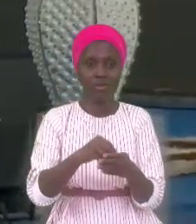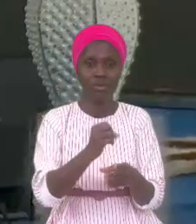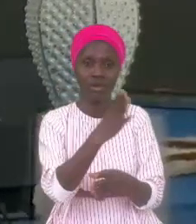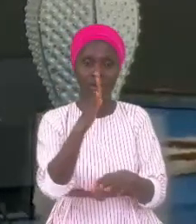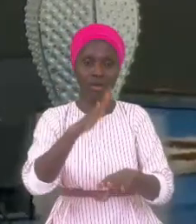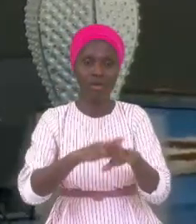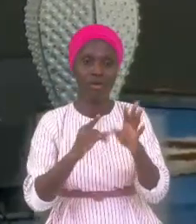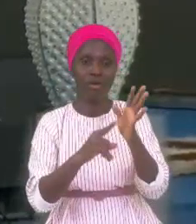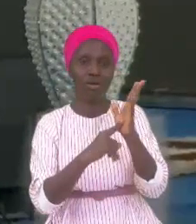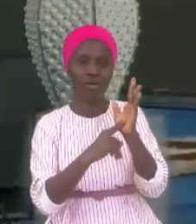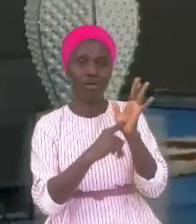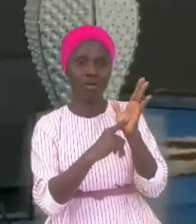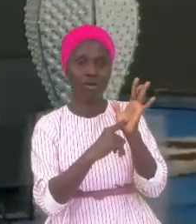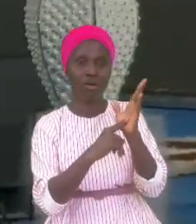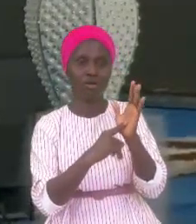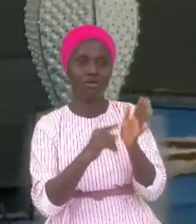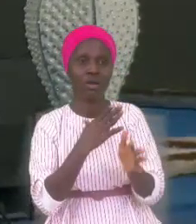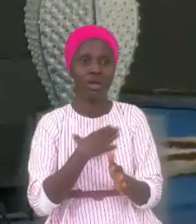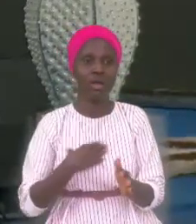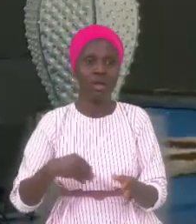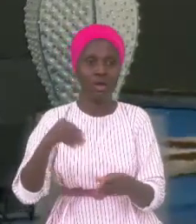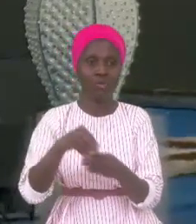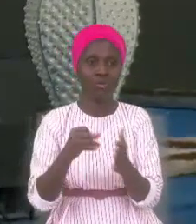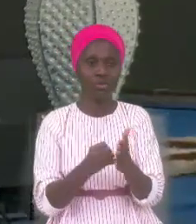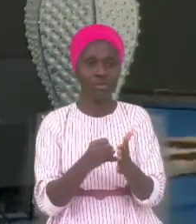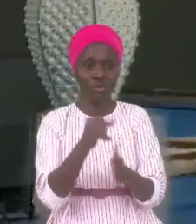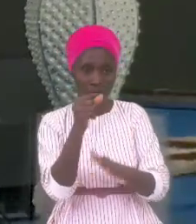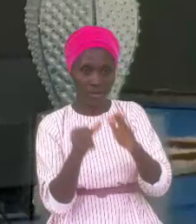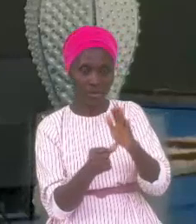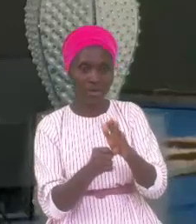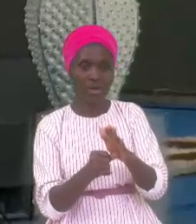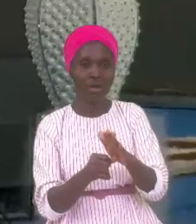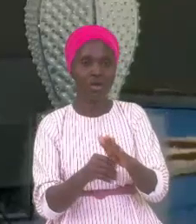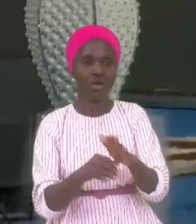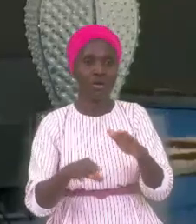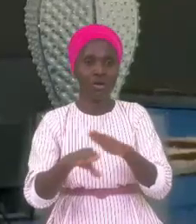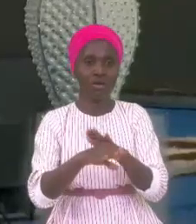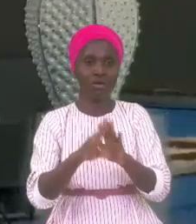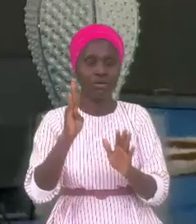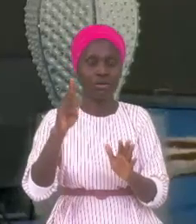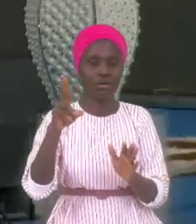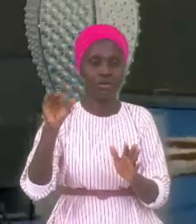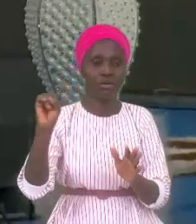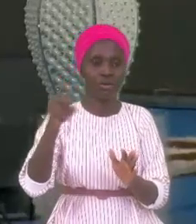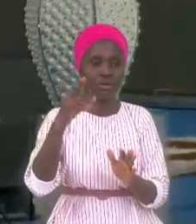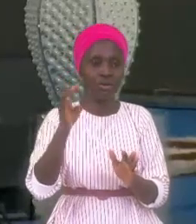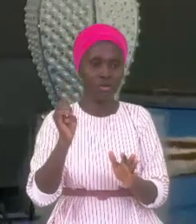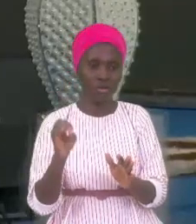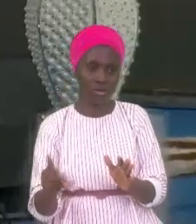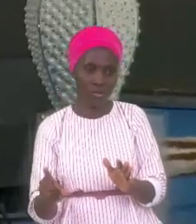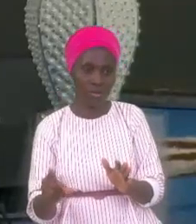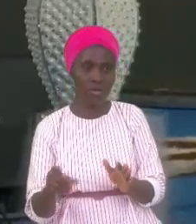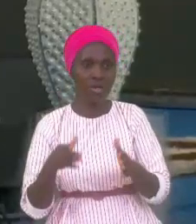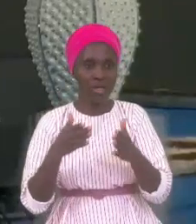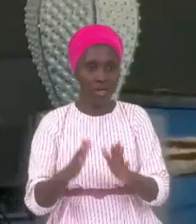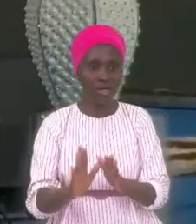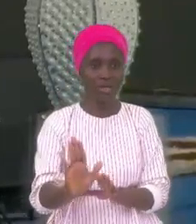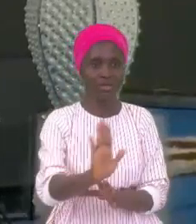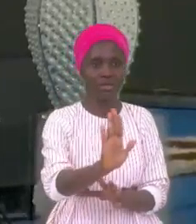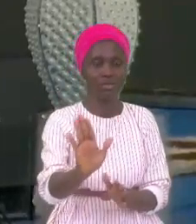giveth light to all that are in the house. Look at verse 16. In verse 16, let your light